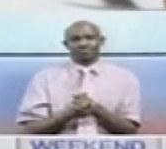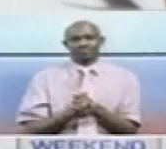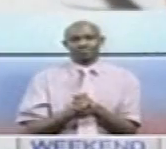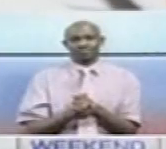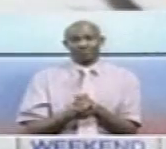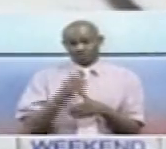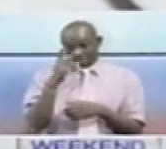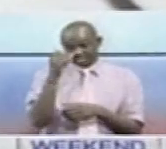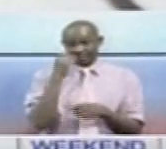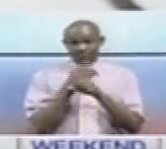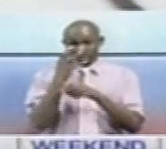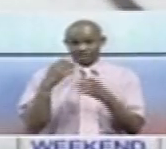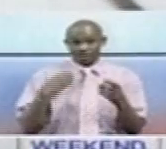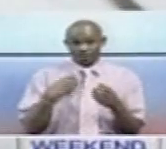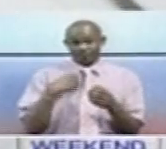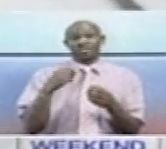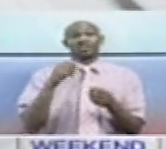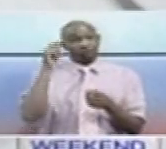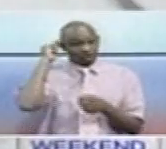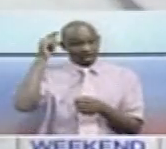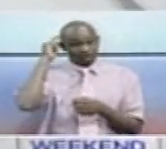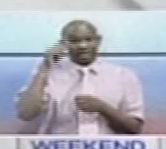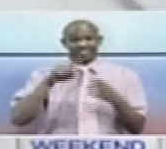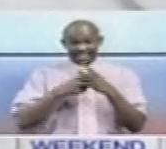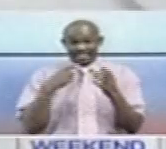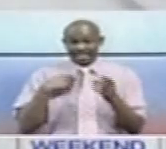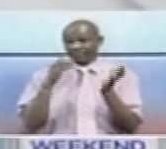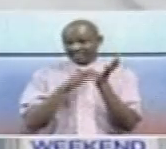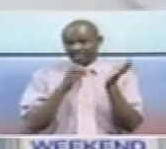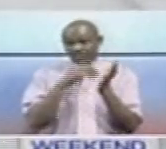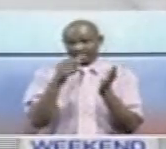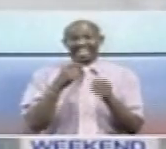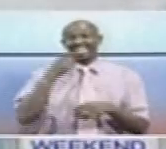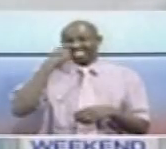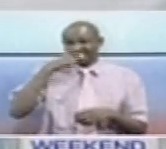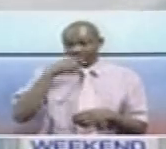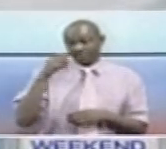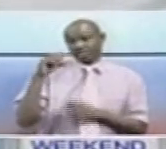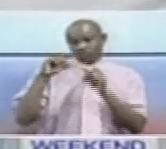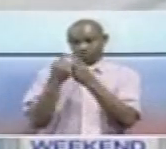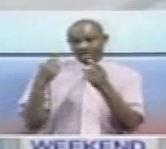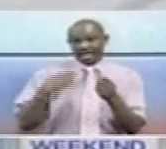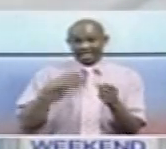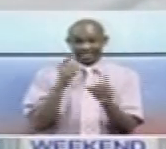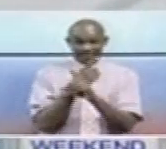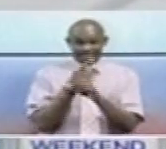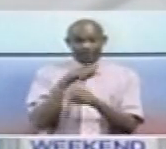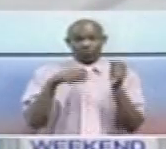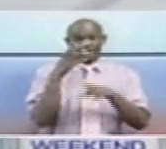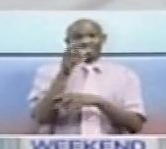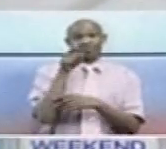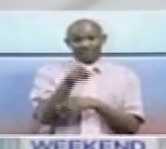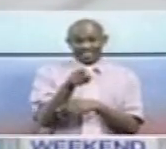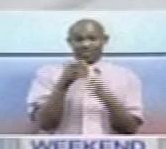And the 2014 edition of the Copa Cocacola tournament kicked off in Machakos with Kitui Stars and Kianika Girls becoming the biggest winners of